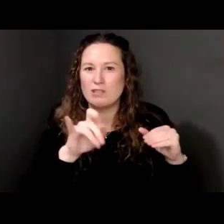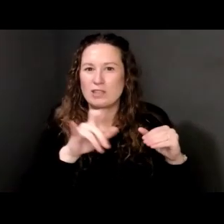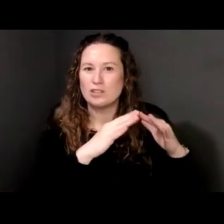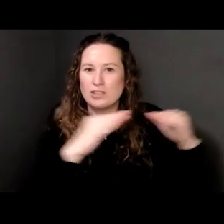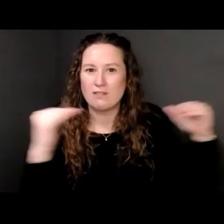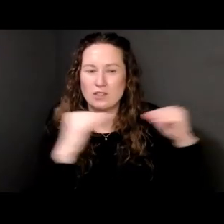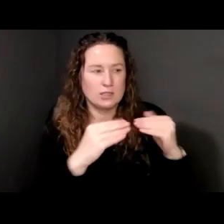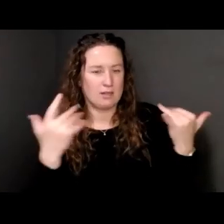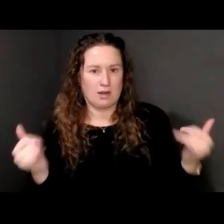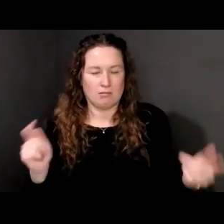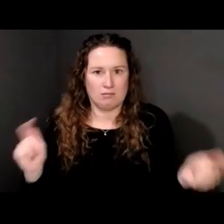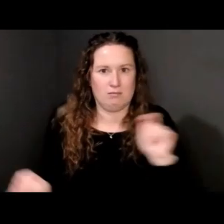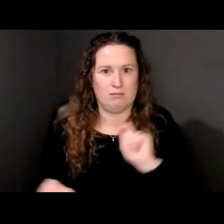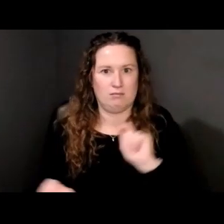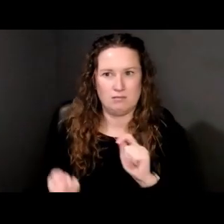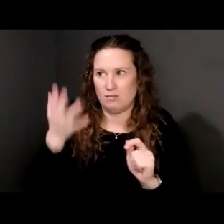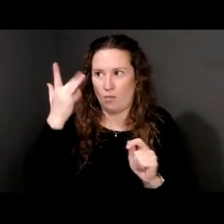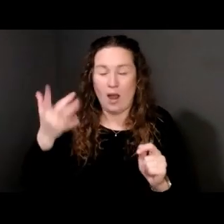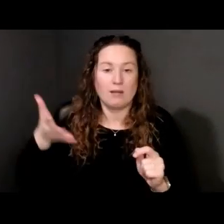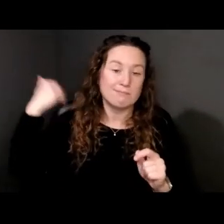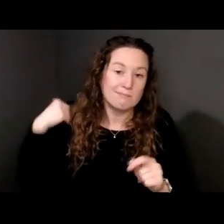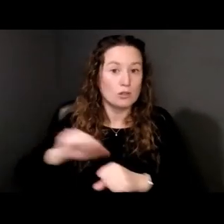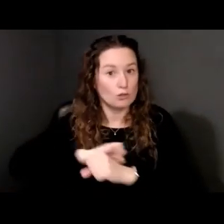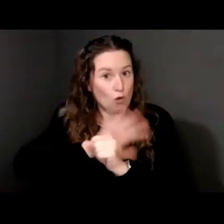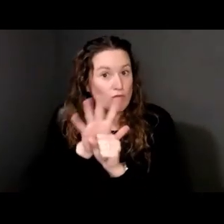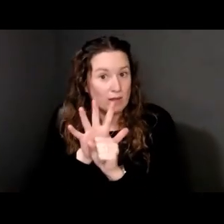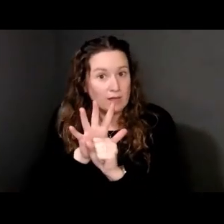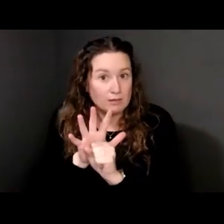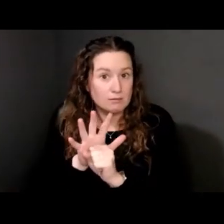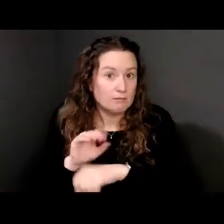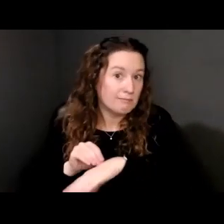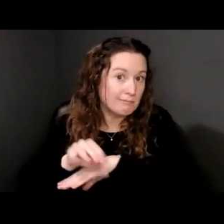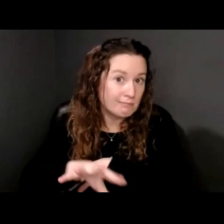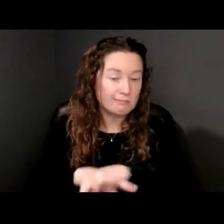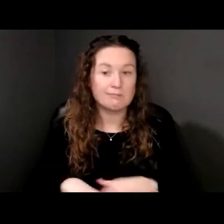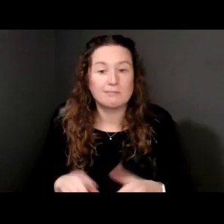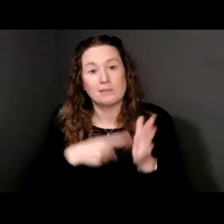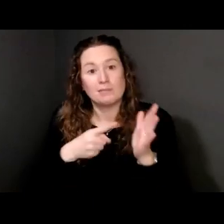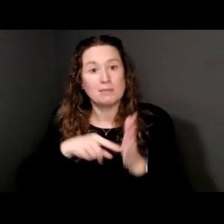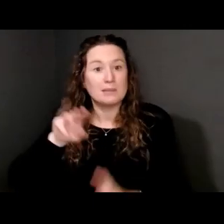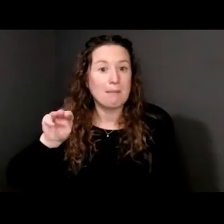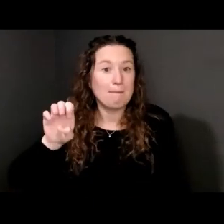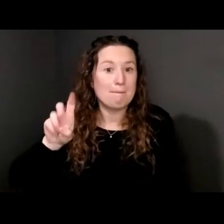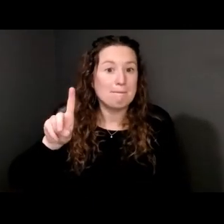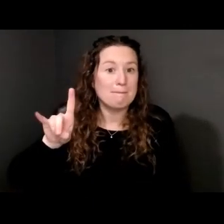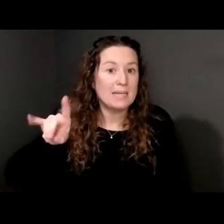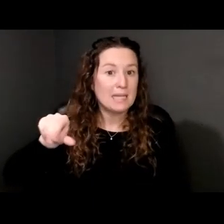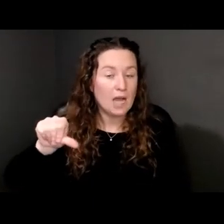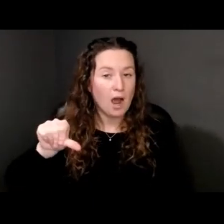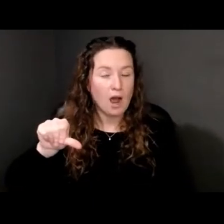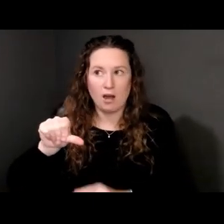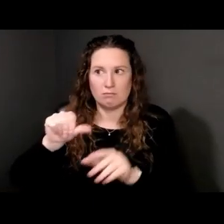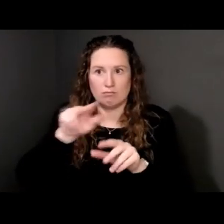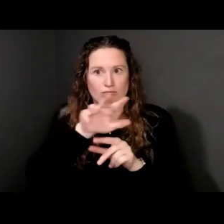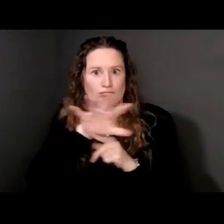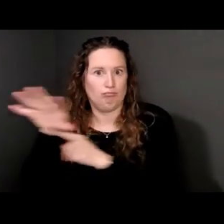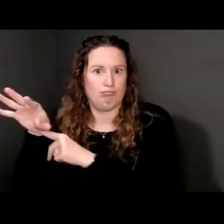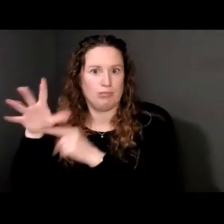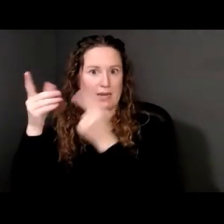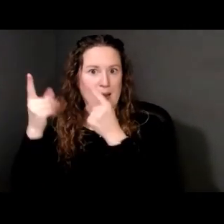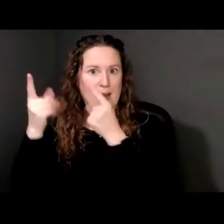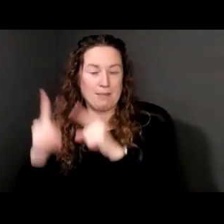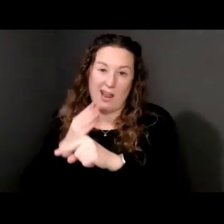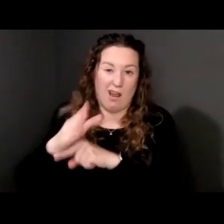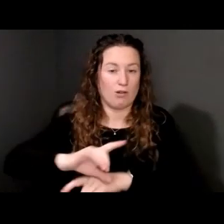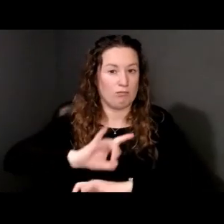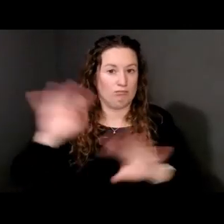disparities that were laid bare during COVID, in part by the media coverage and movement work after the highly visible murder